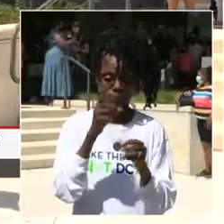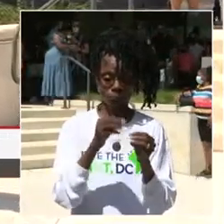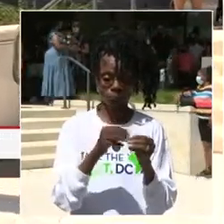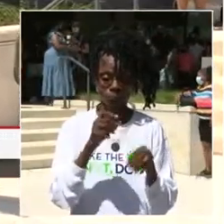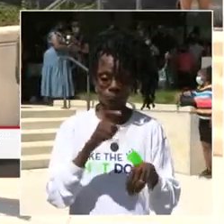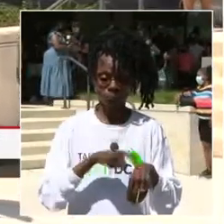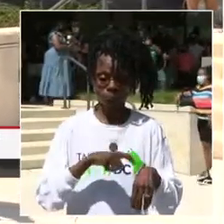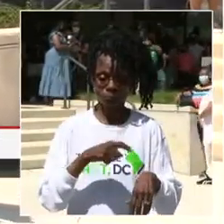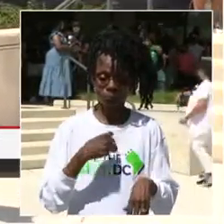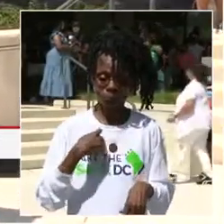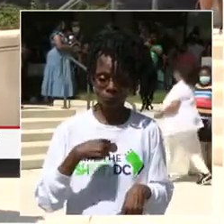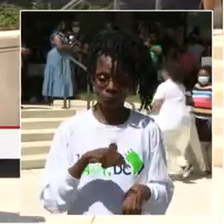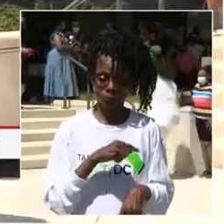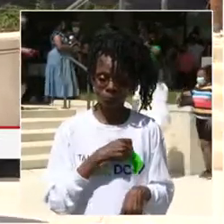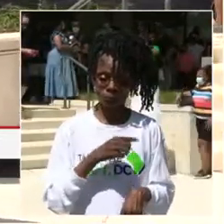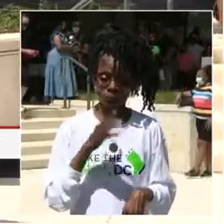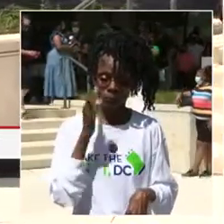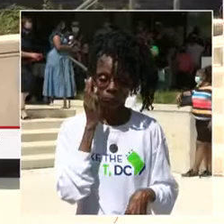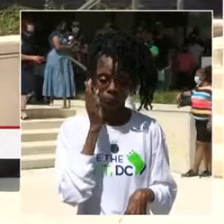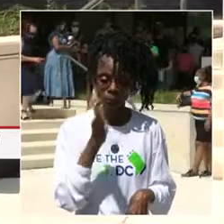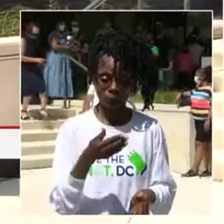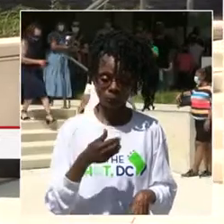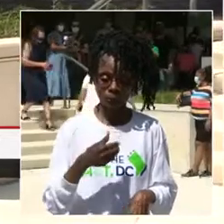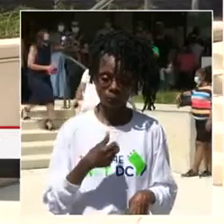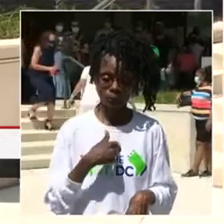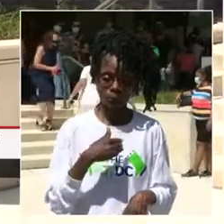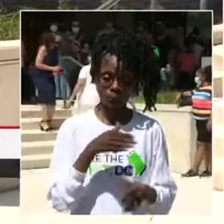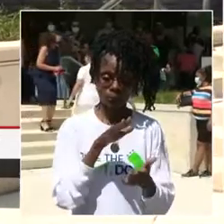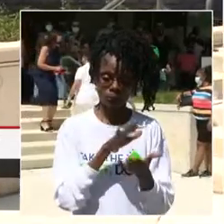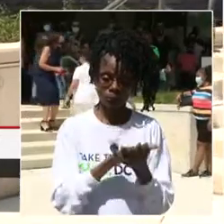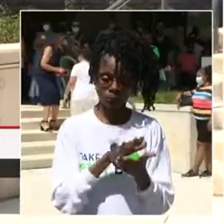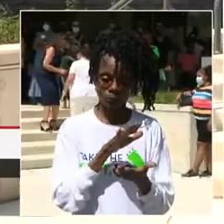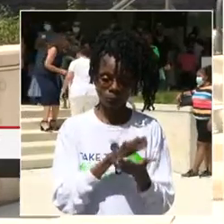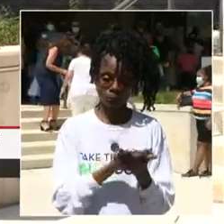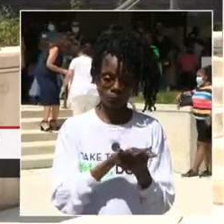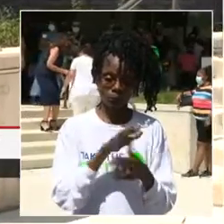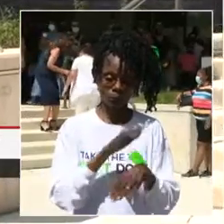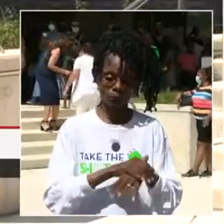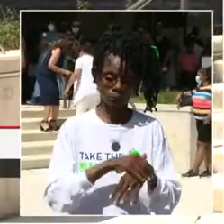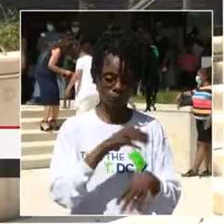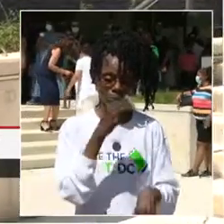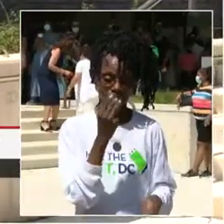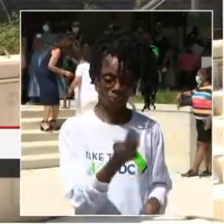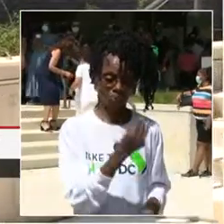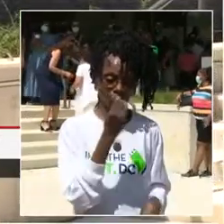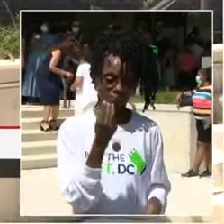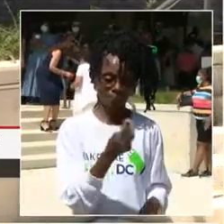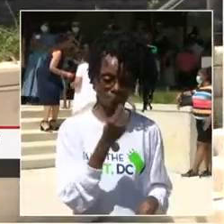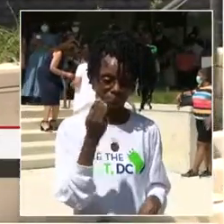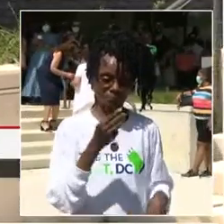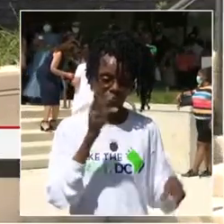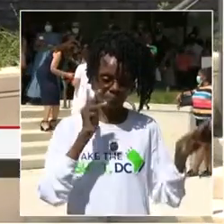are going to have school on Monday.